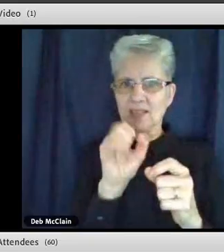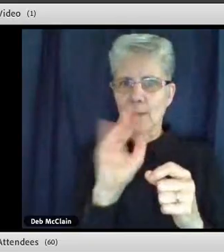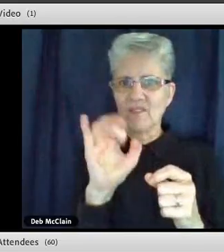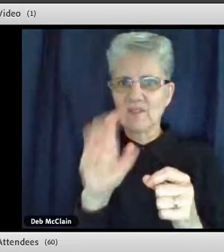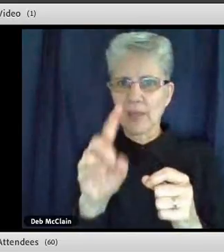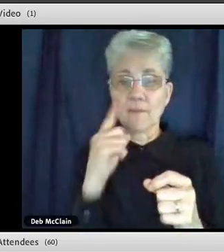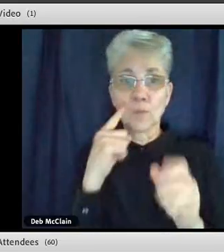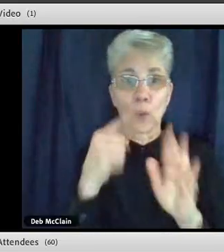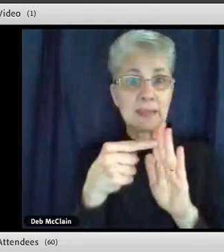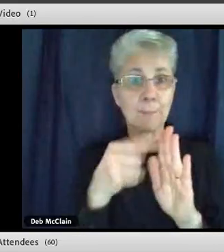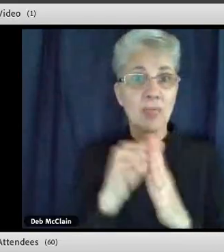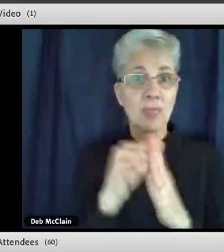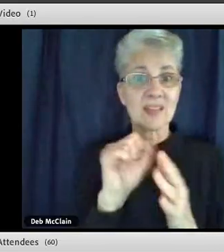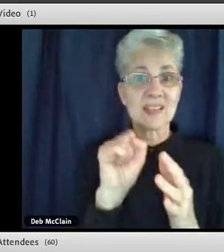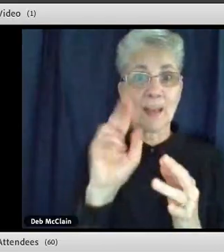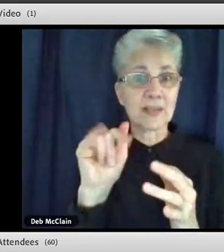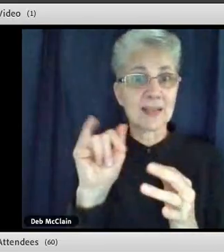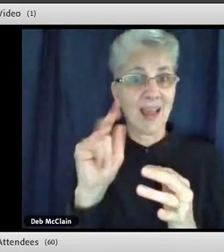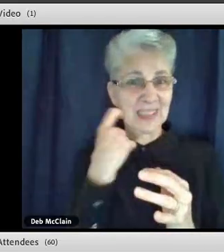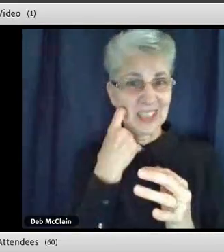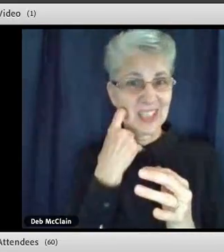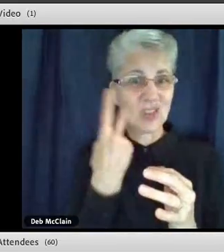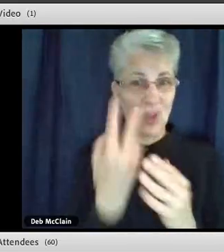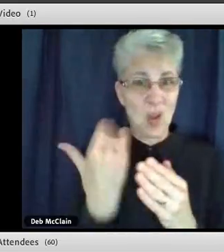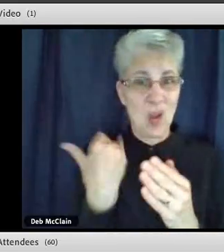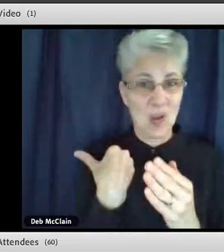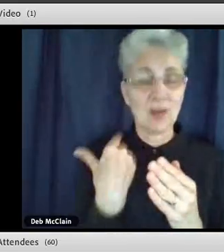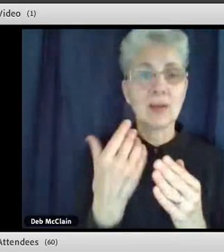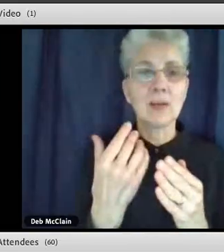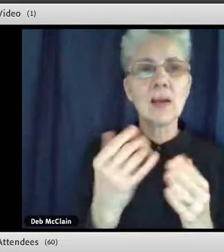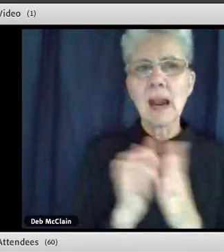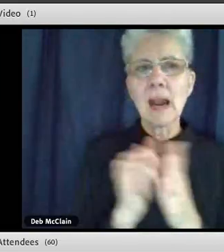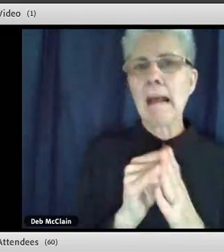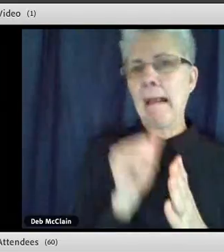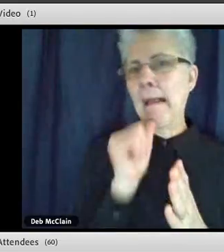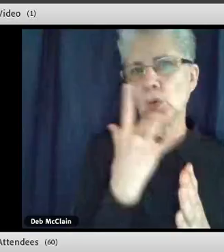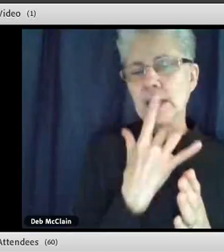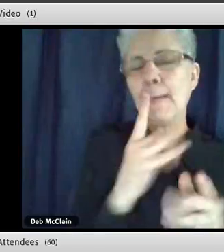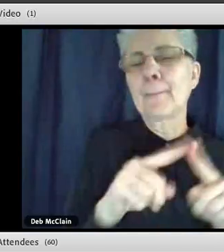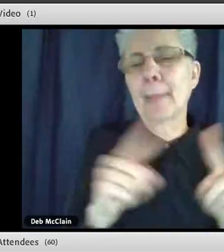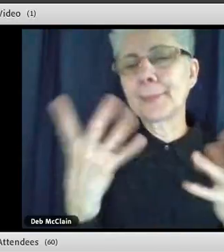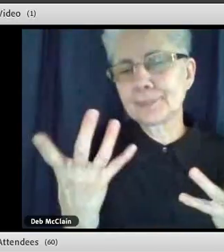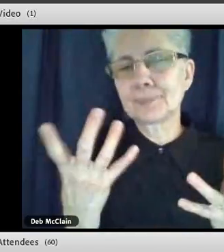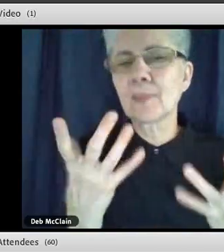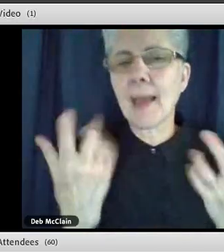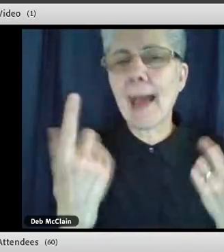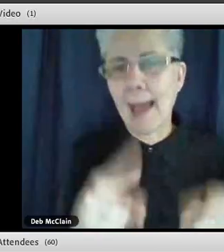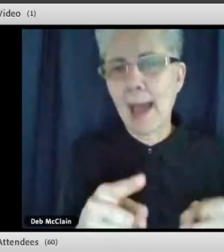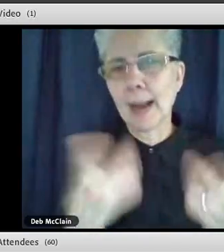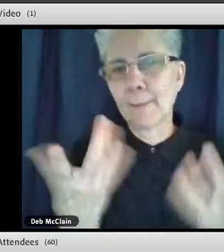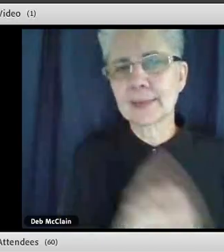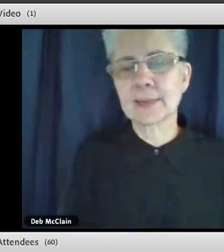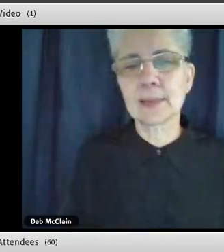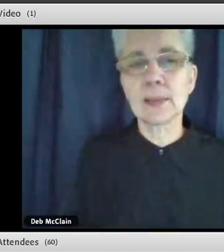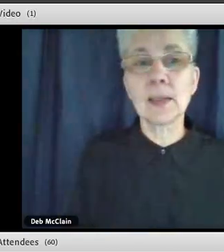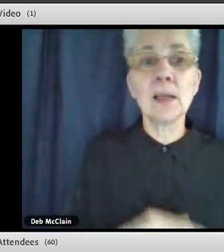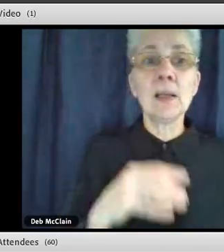that subtitle that I just showed you. So, which is unfortunate, but that's kind of how it is. So, because in